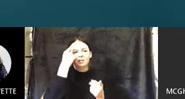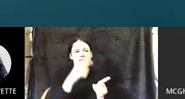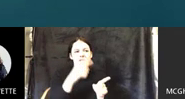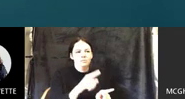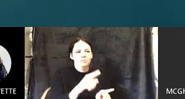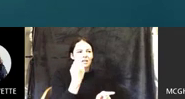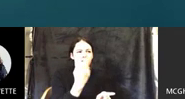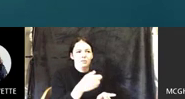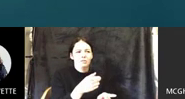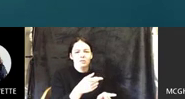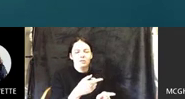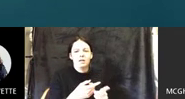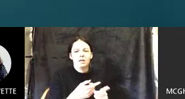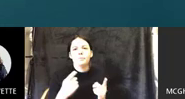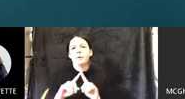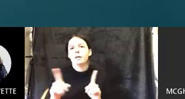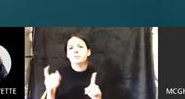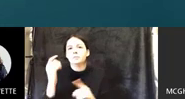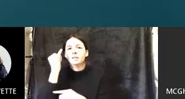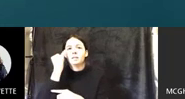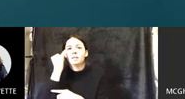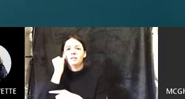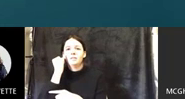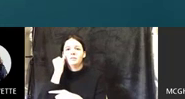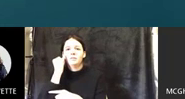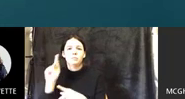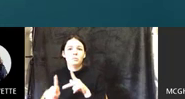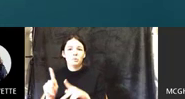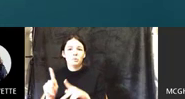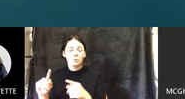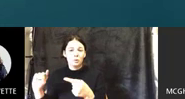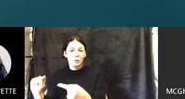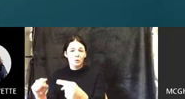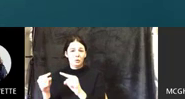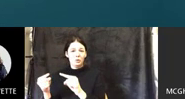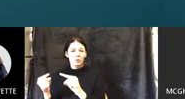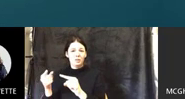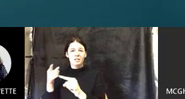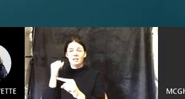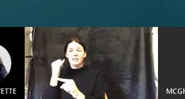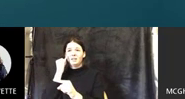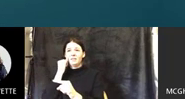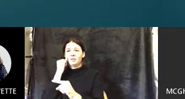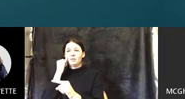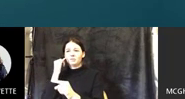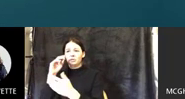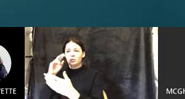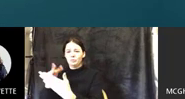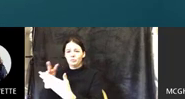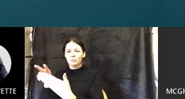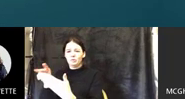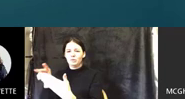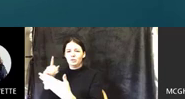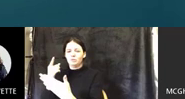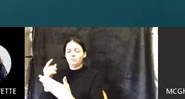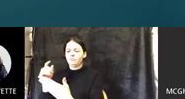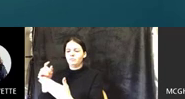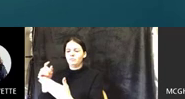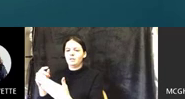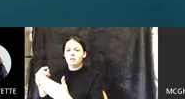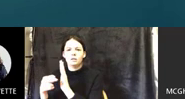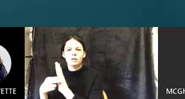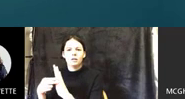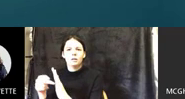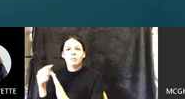the background of the name, I remember having this argument with some diehard Redskins fans, and I was just